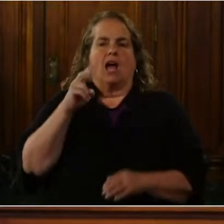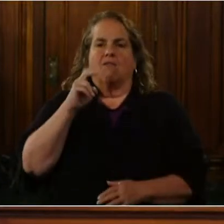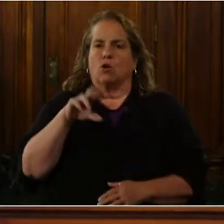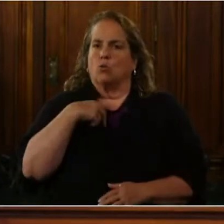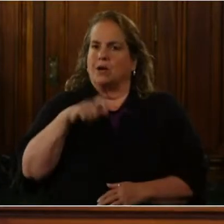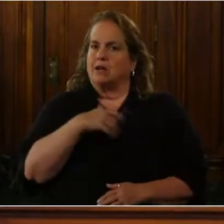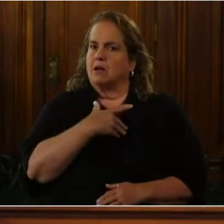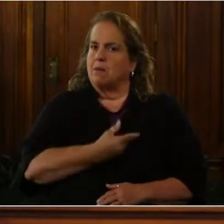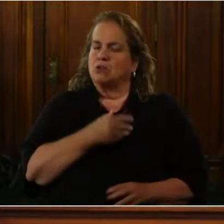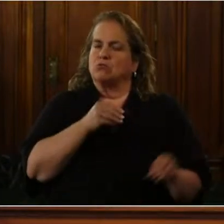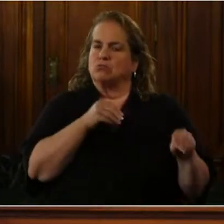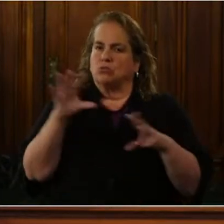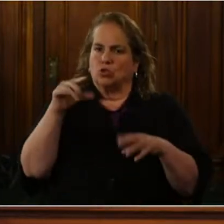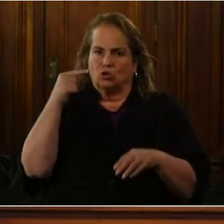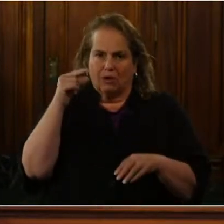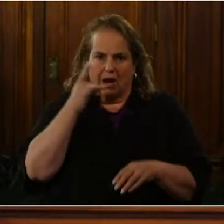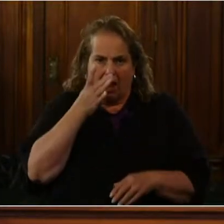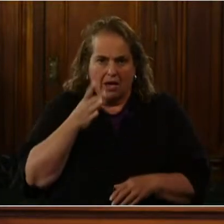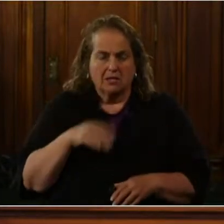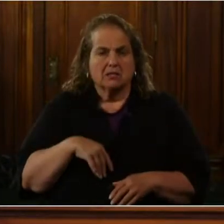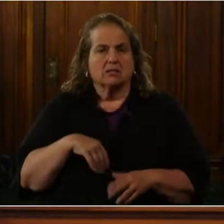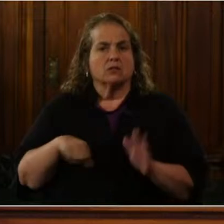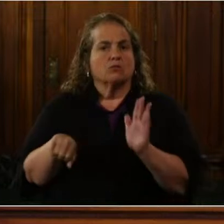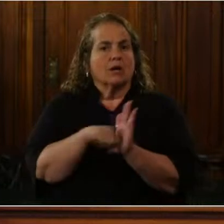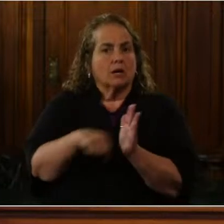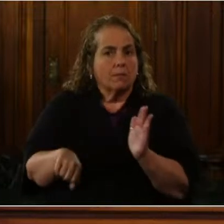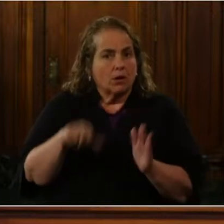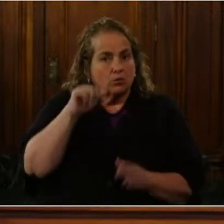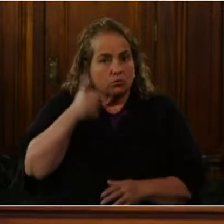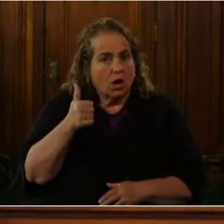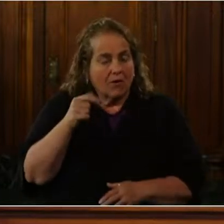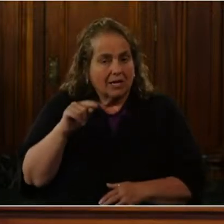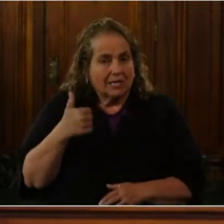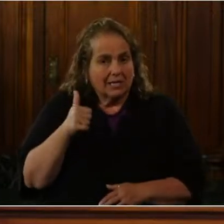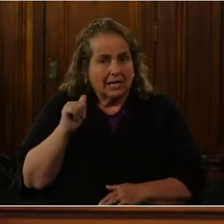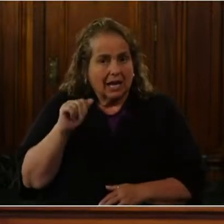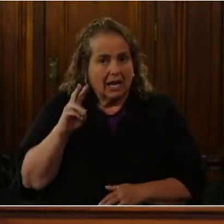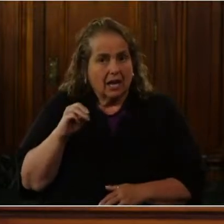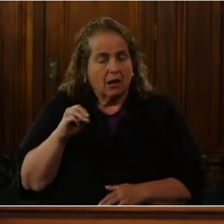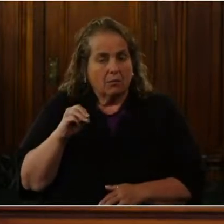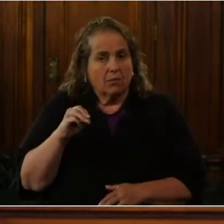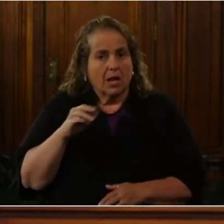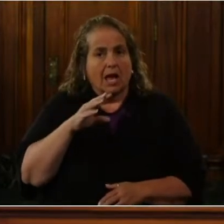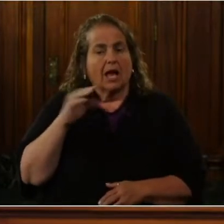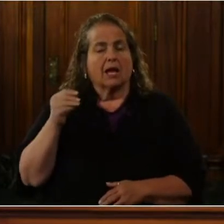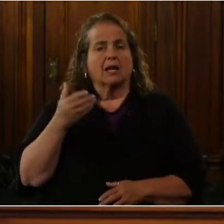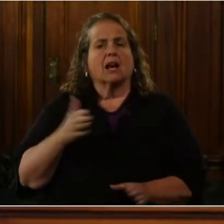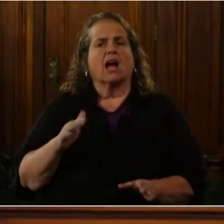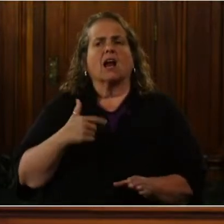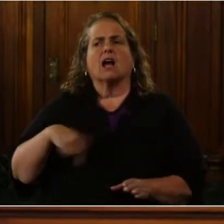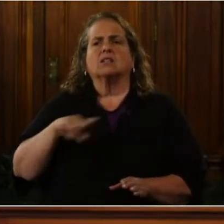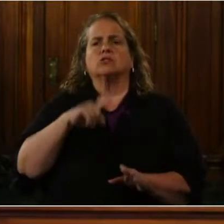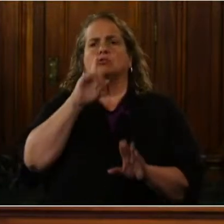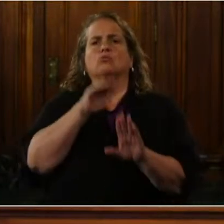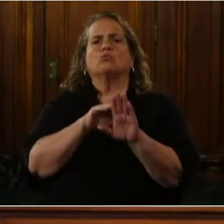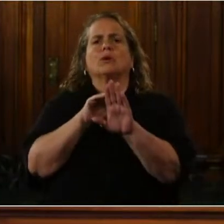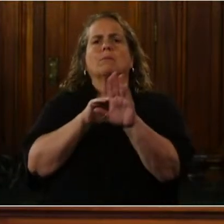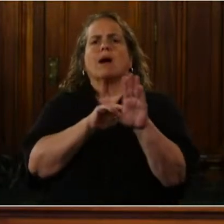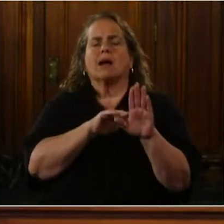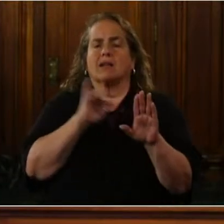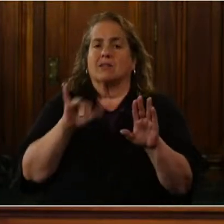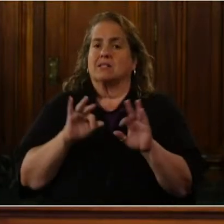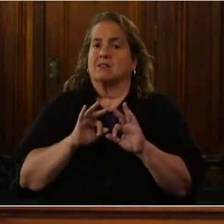on those green lights, ring those bells tomorrow at 10 a.m. And let's remind